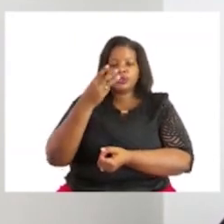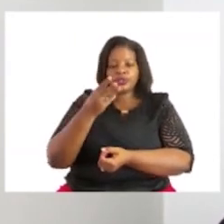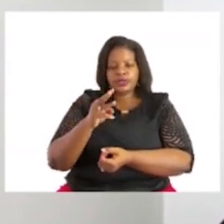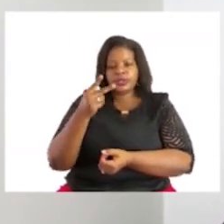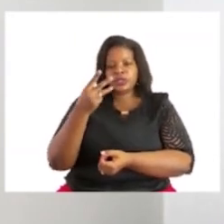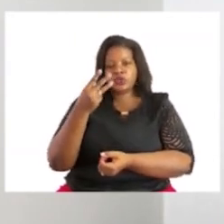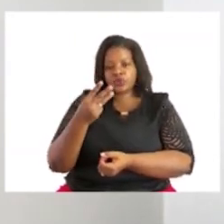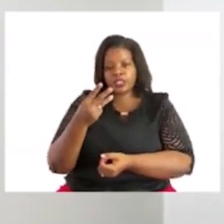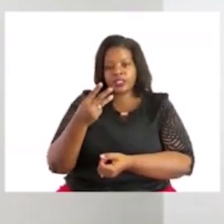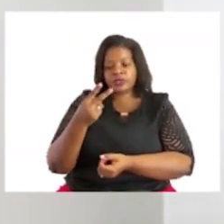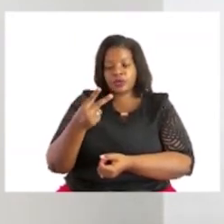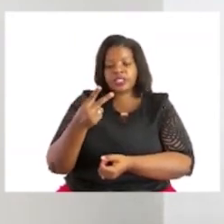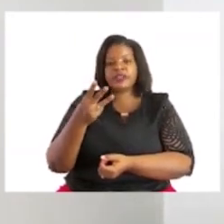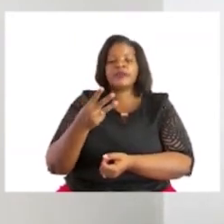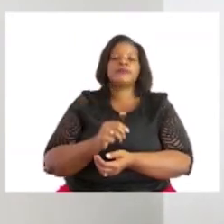34,623.